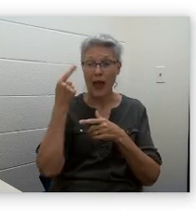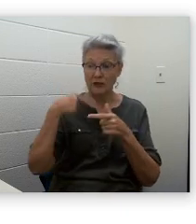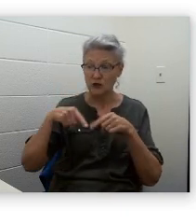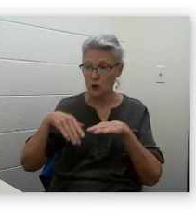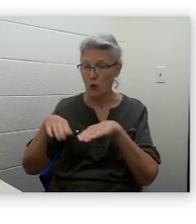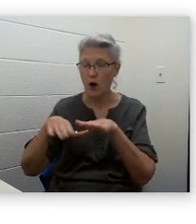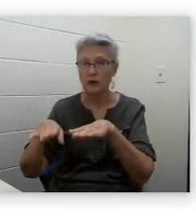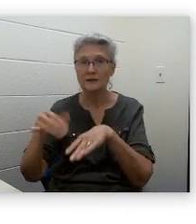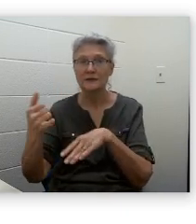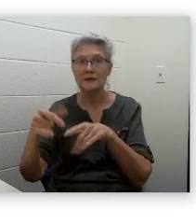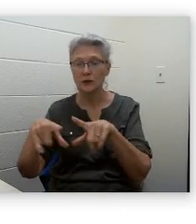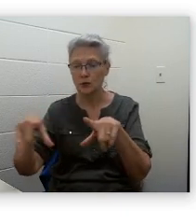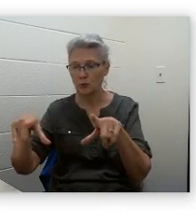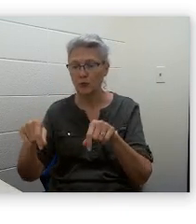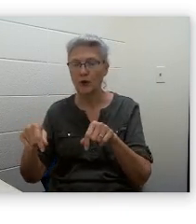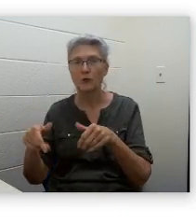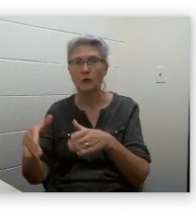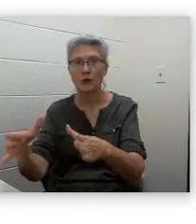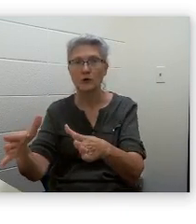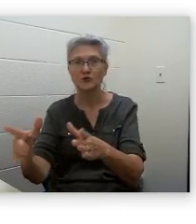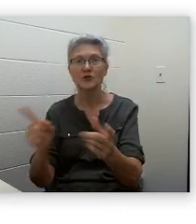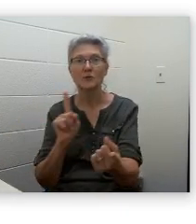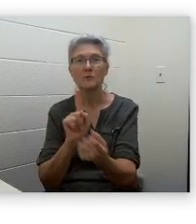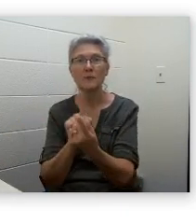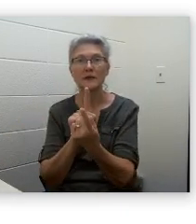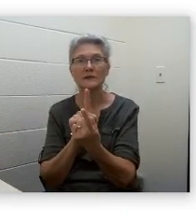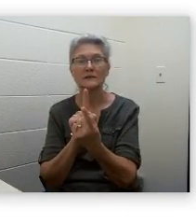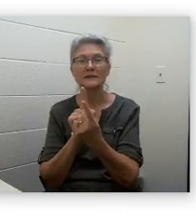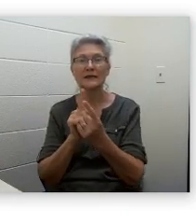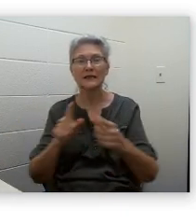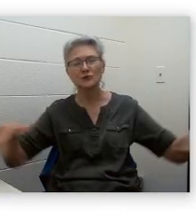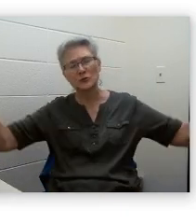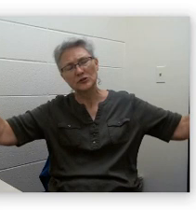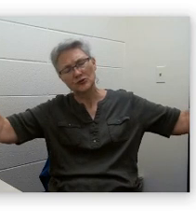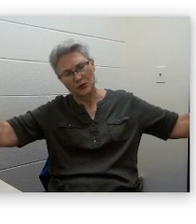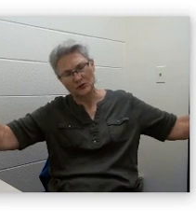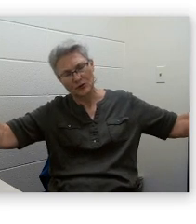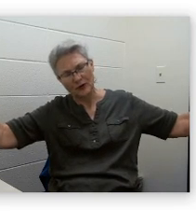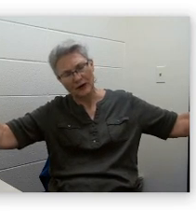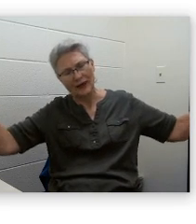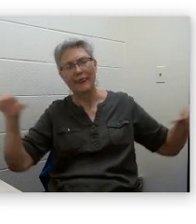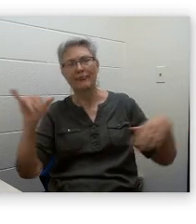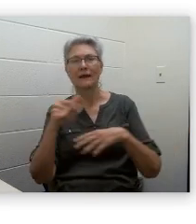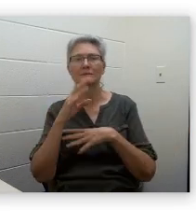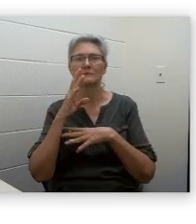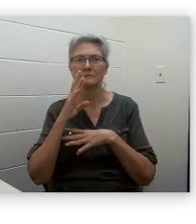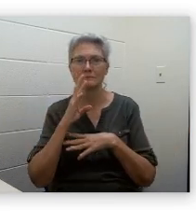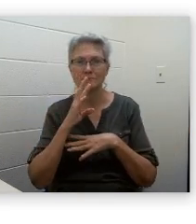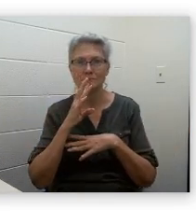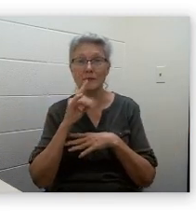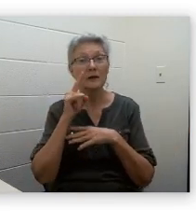that talks. Now you can go ahead and add the rest to our summary.